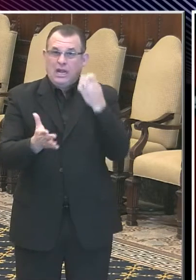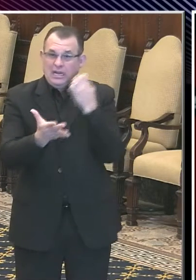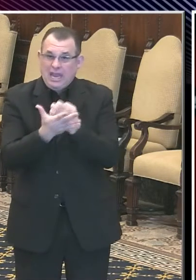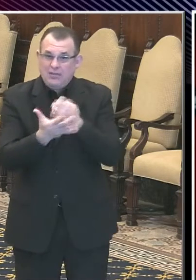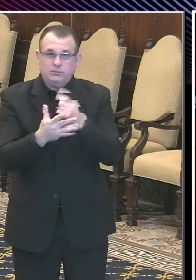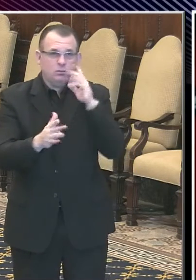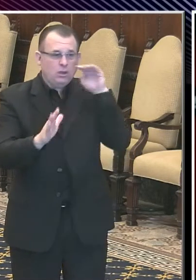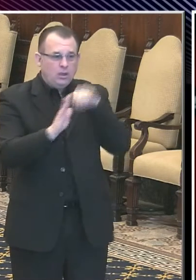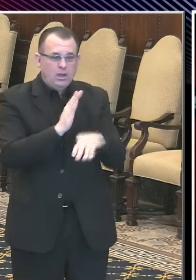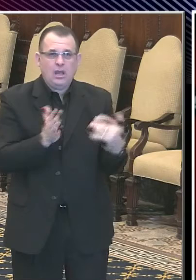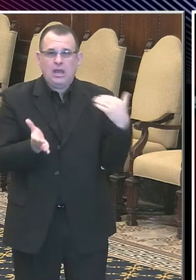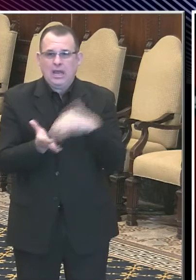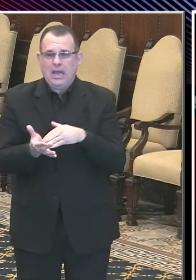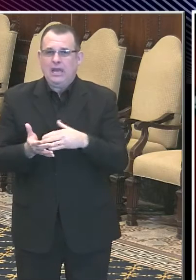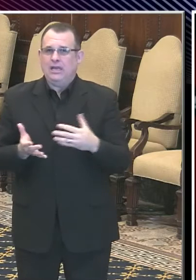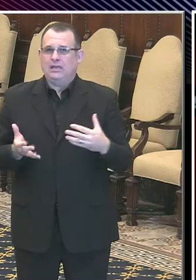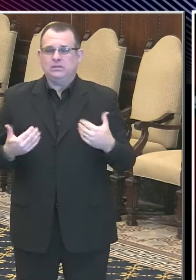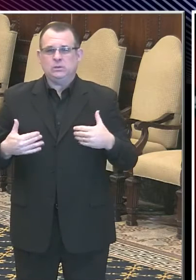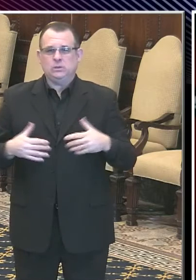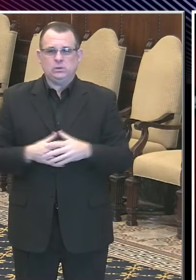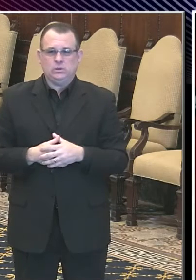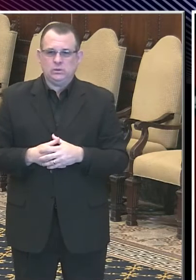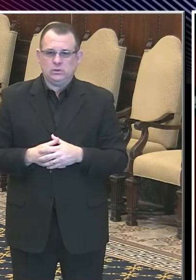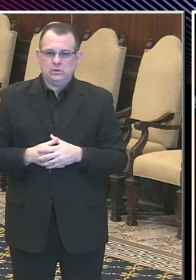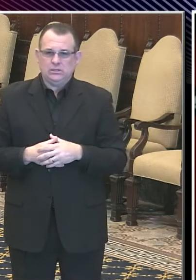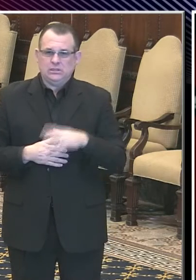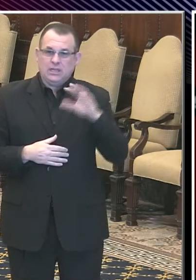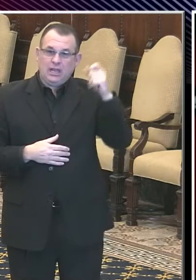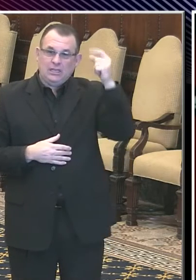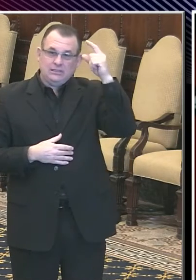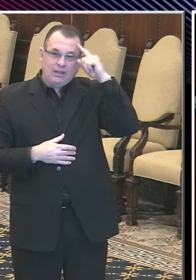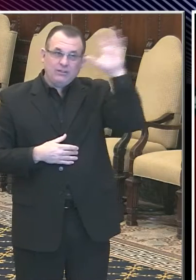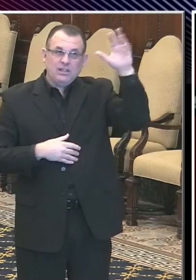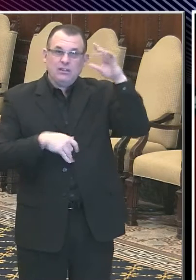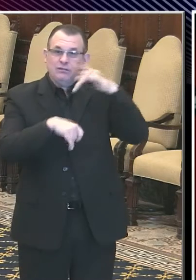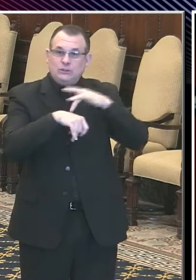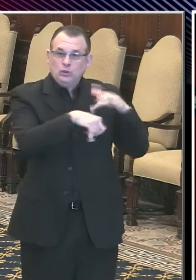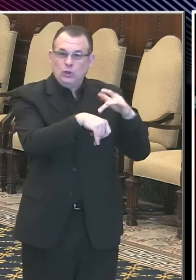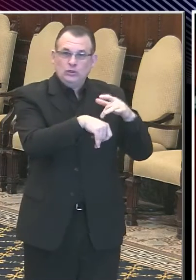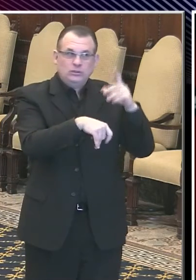Philadelphia and our government, the resources. Okay, thank you.